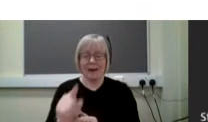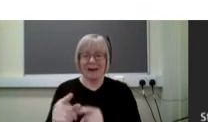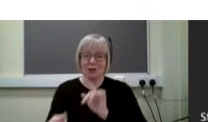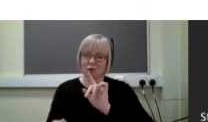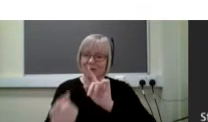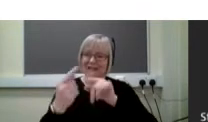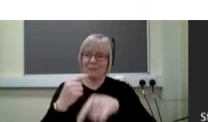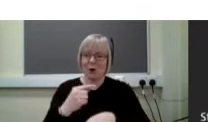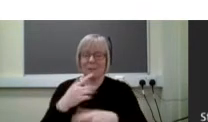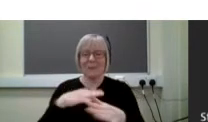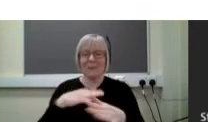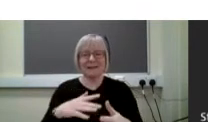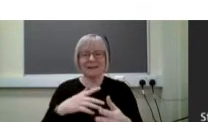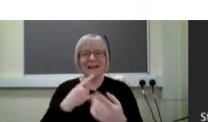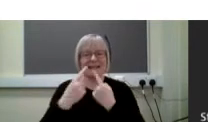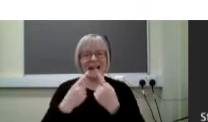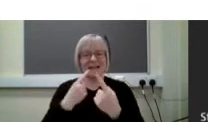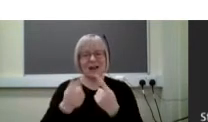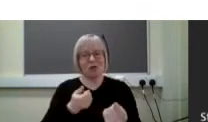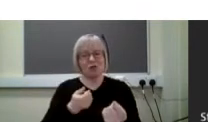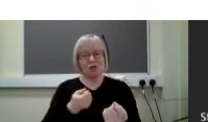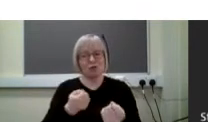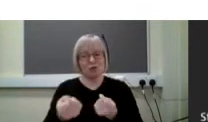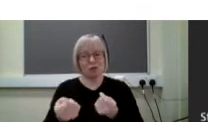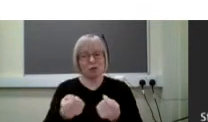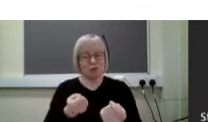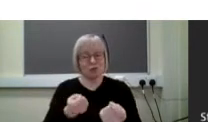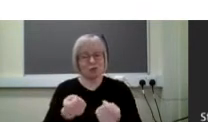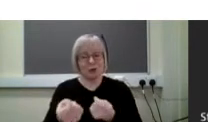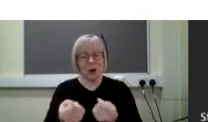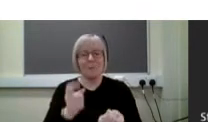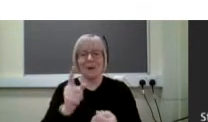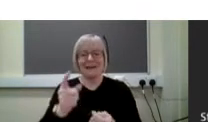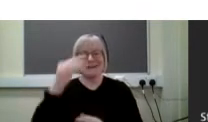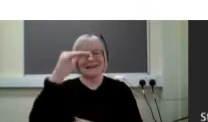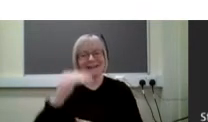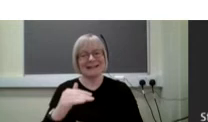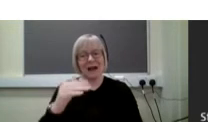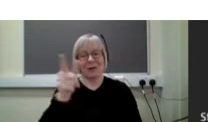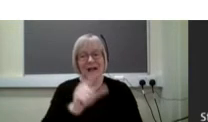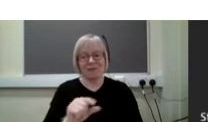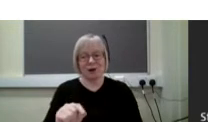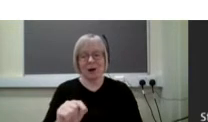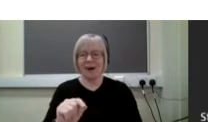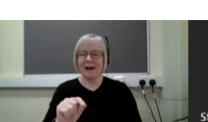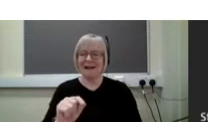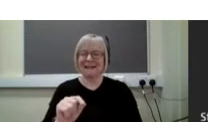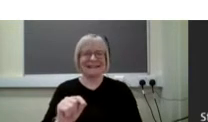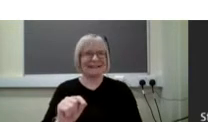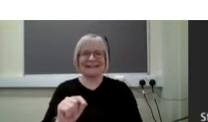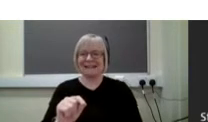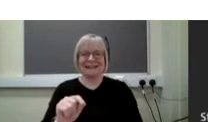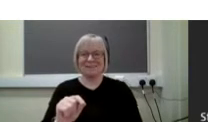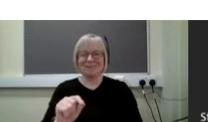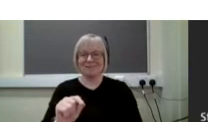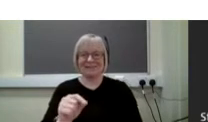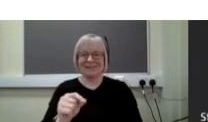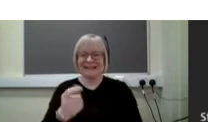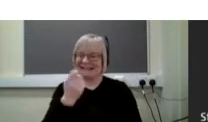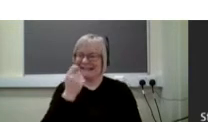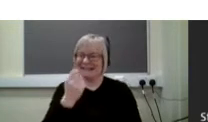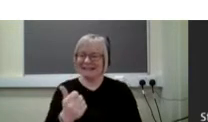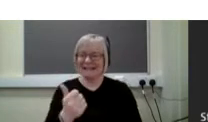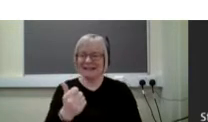been data-driven. But it seems that in South Africa anyway, there's really a lack of disability